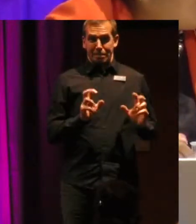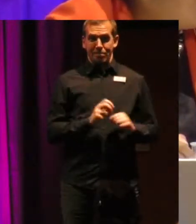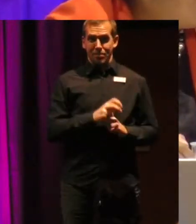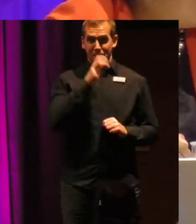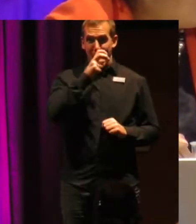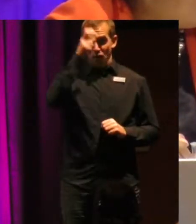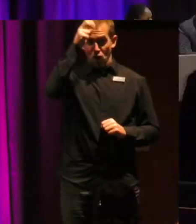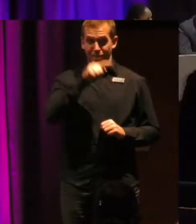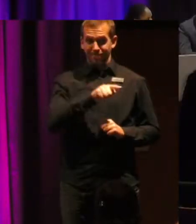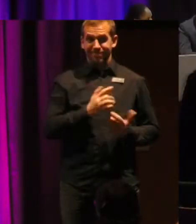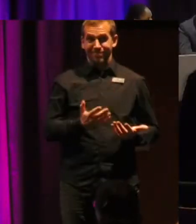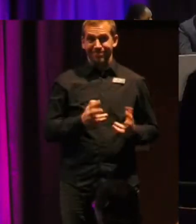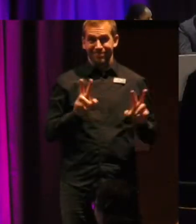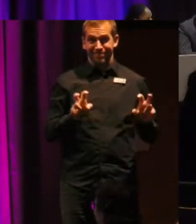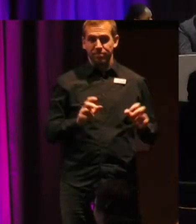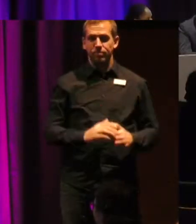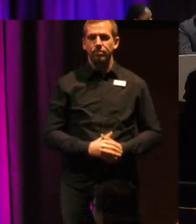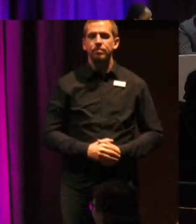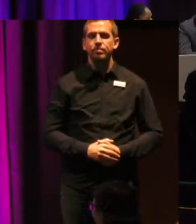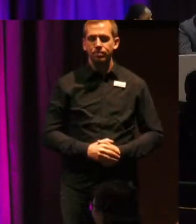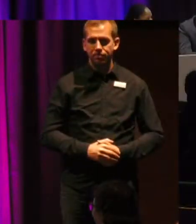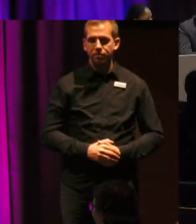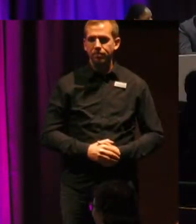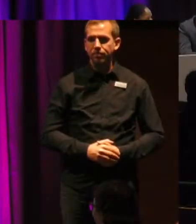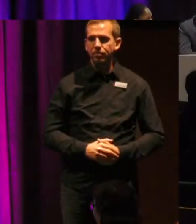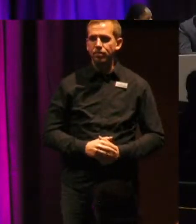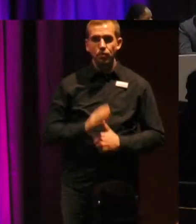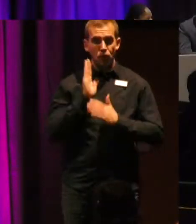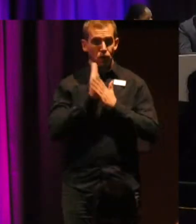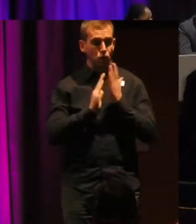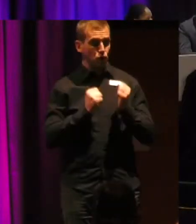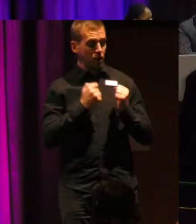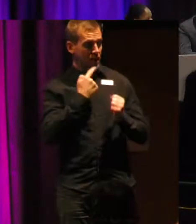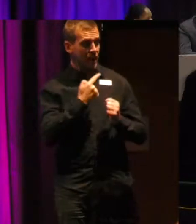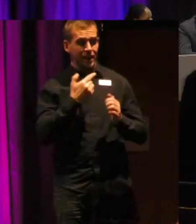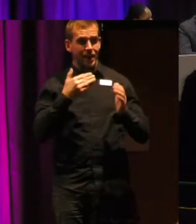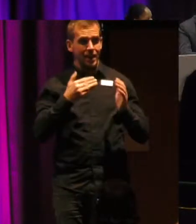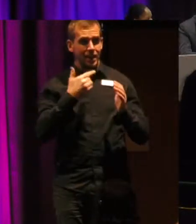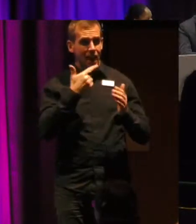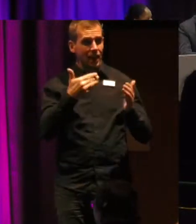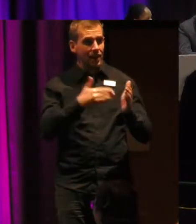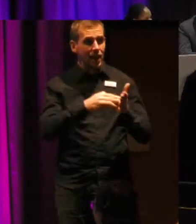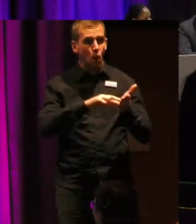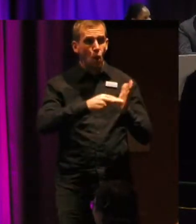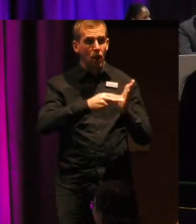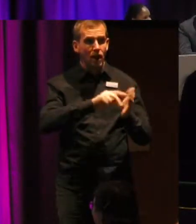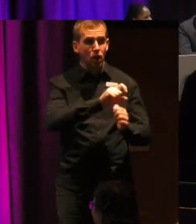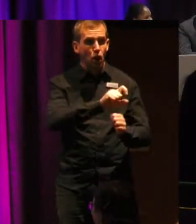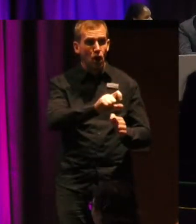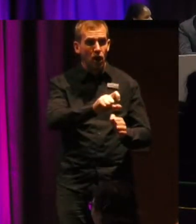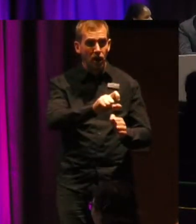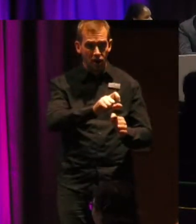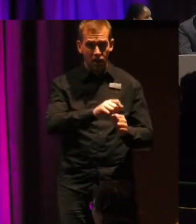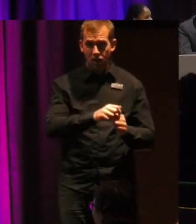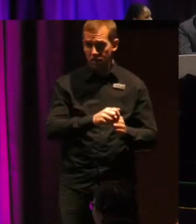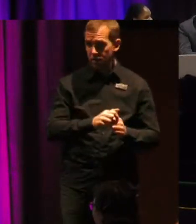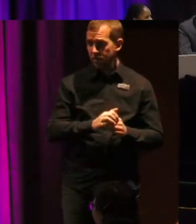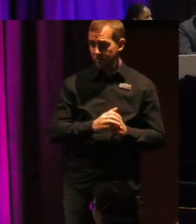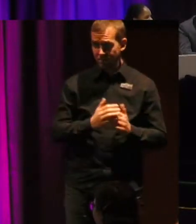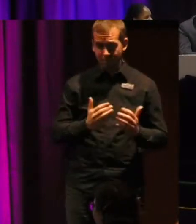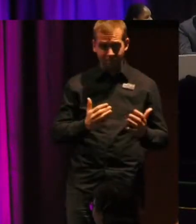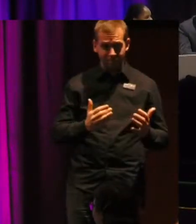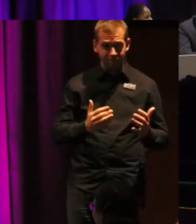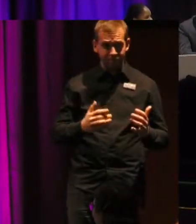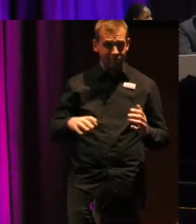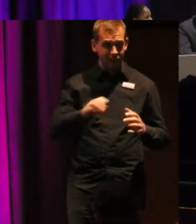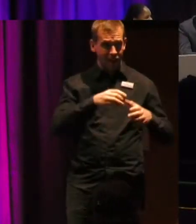Yeah. Before, I should have said thank you to the organizers before I started this particular panel. I mean, the